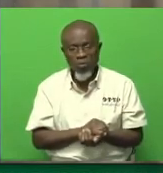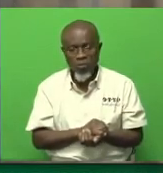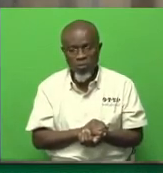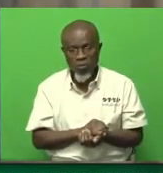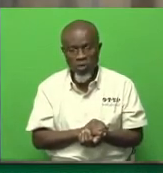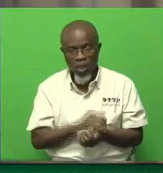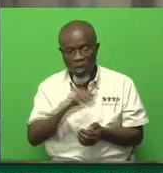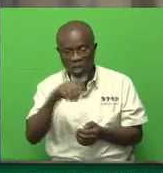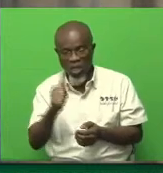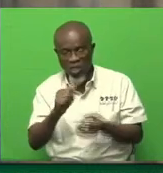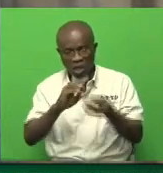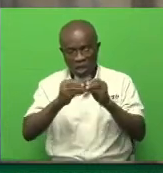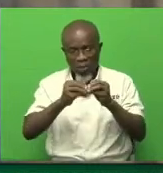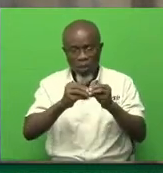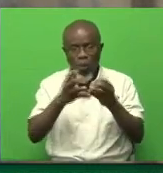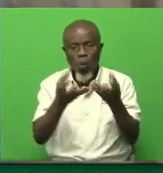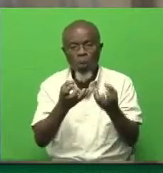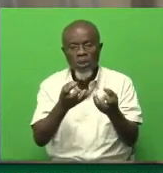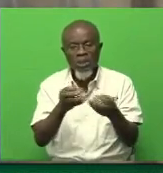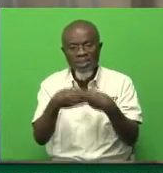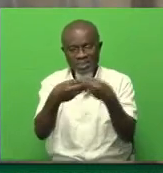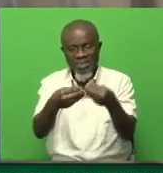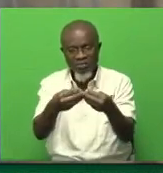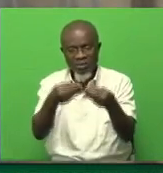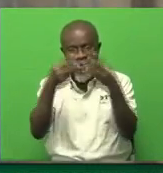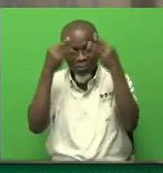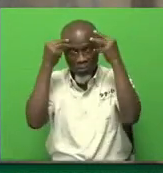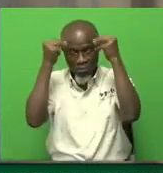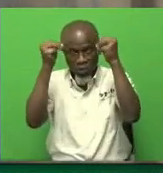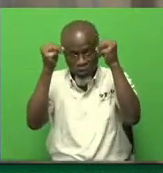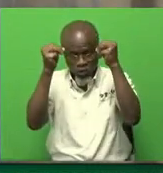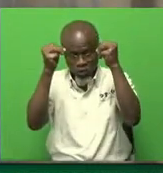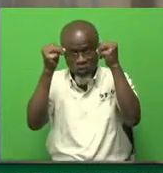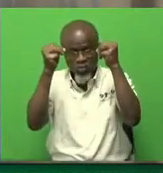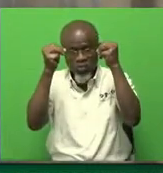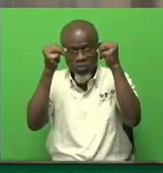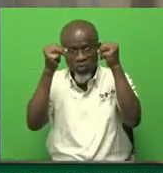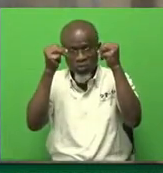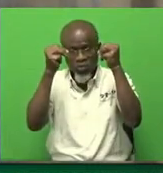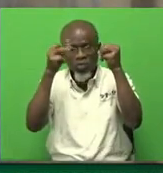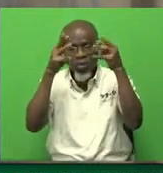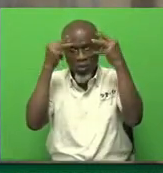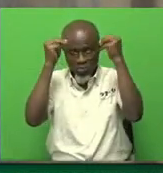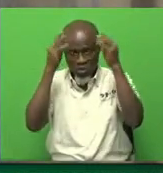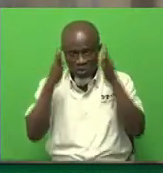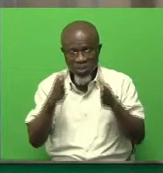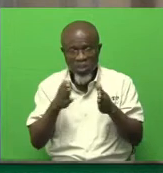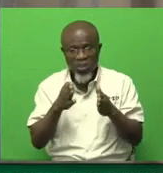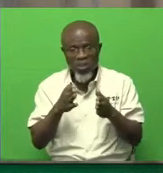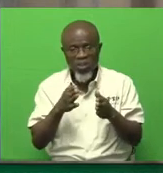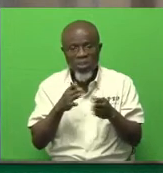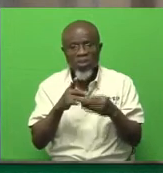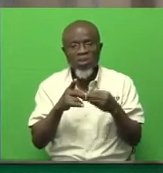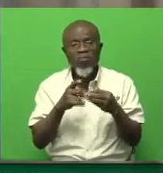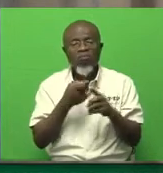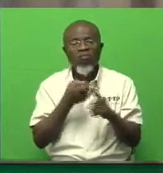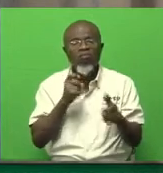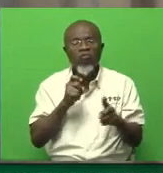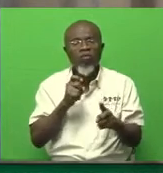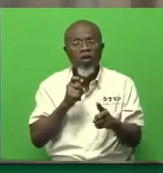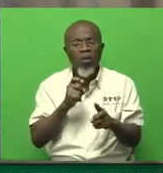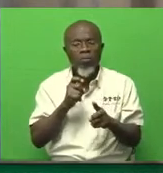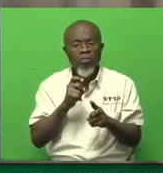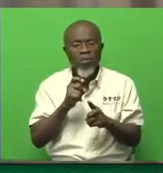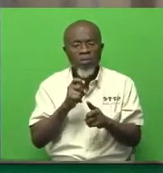another figure that I want to give to the ministry and the gift to the minister these were the labor force participation with